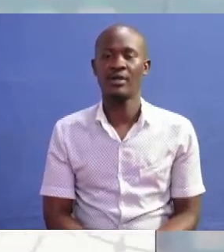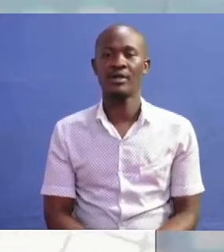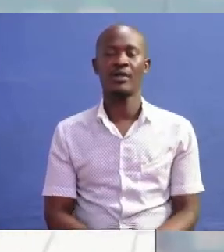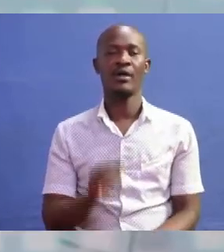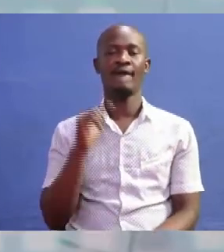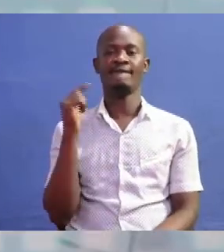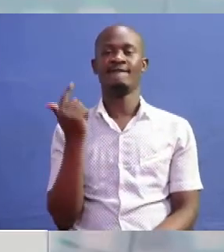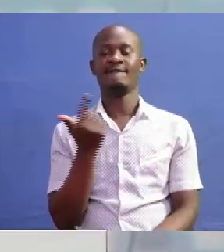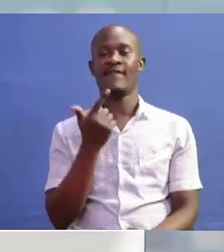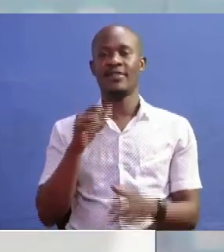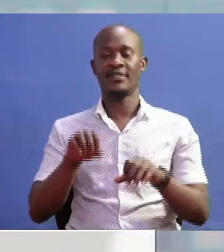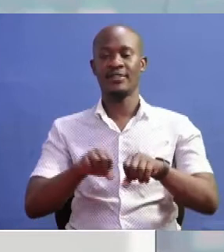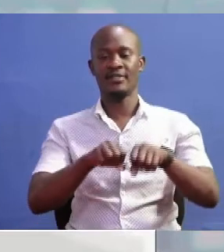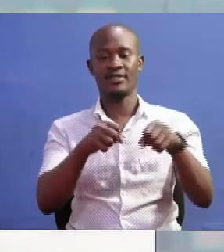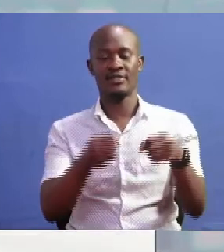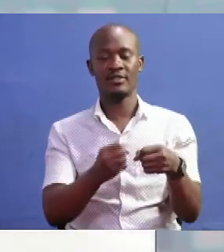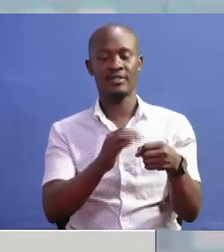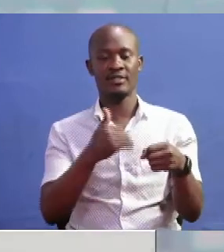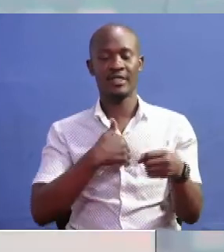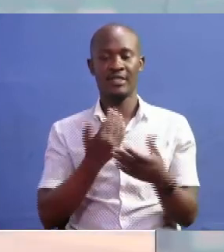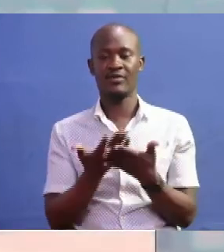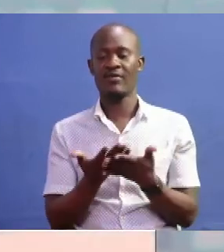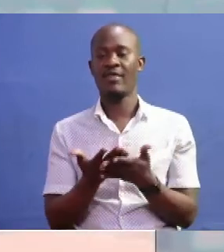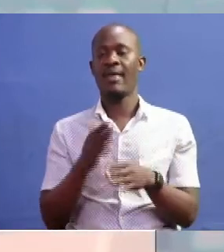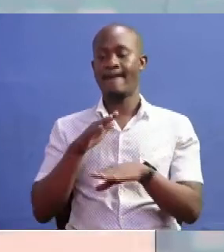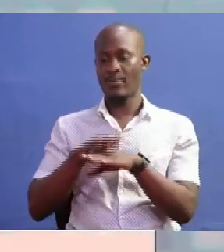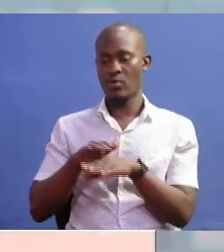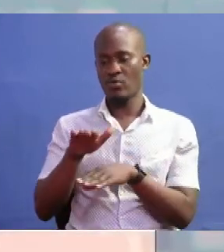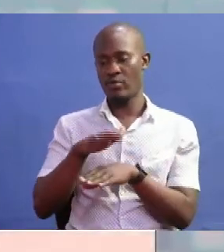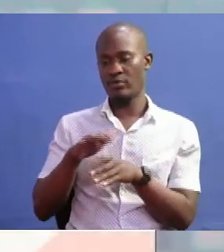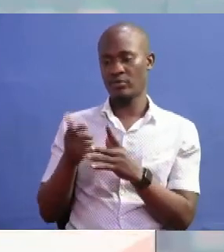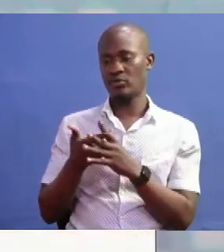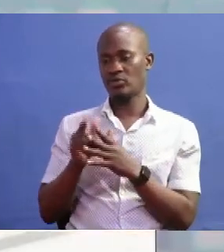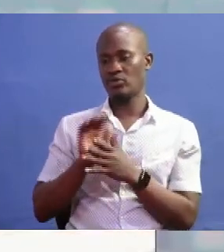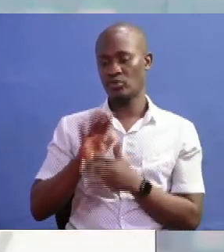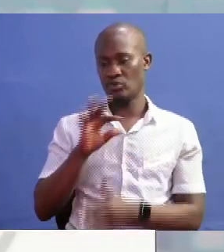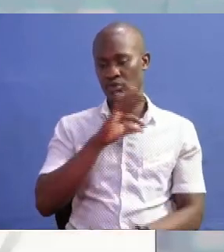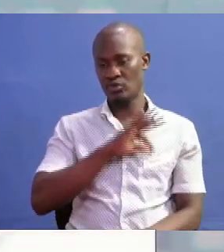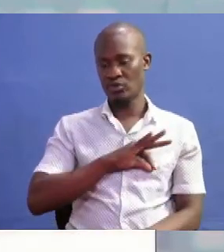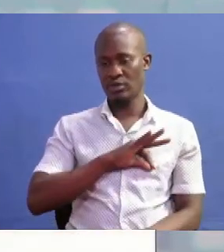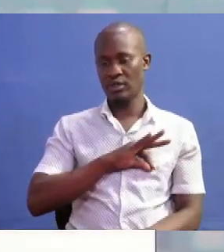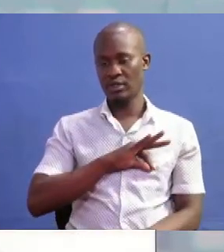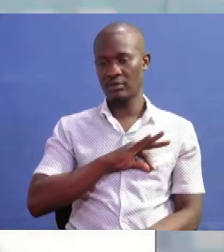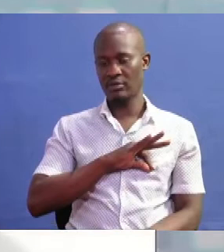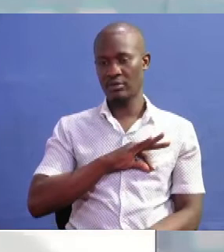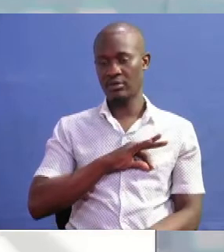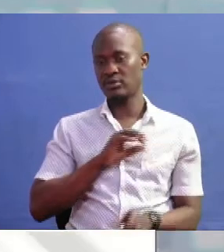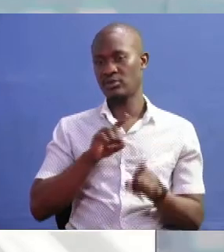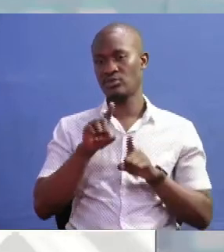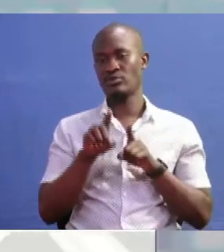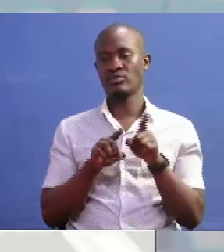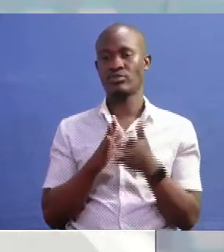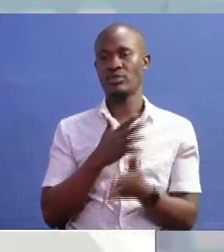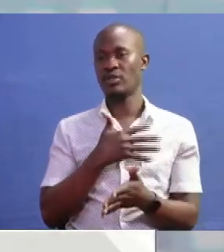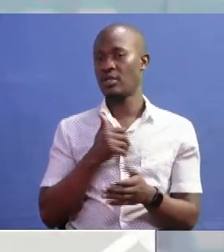First, SACCOs is an ideal or even a good place to start your savings and investment journey. And